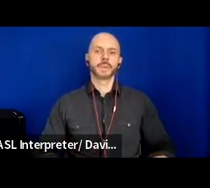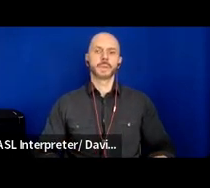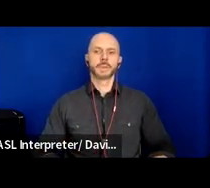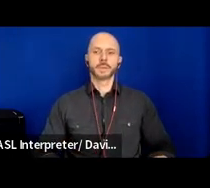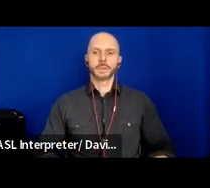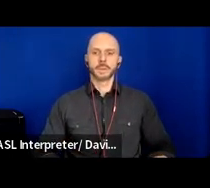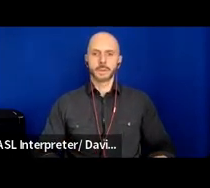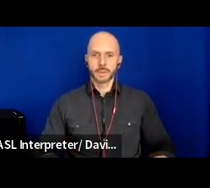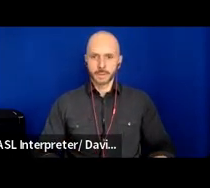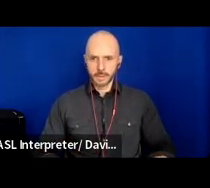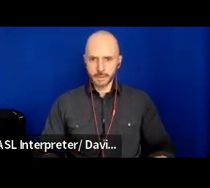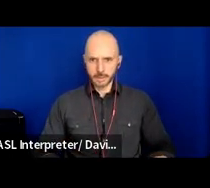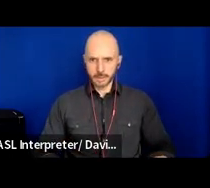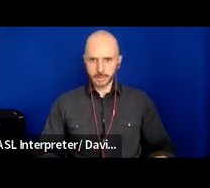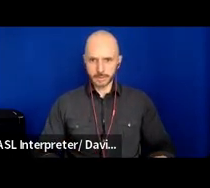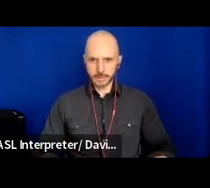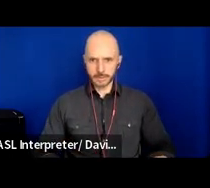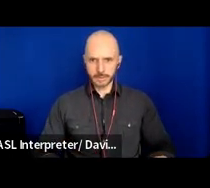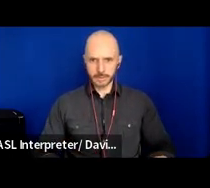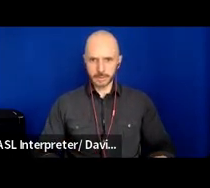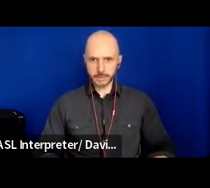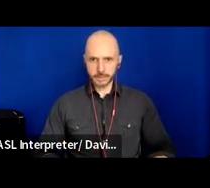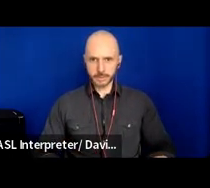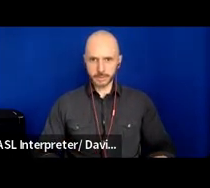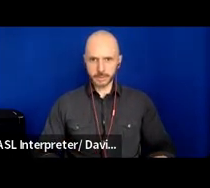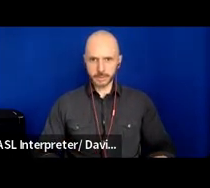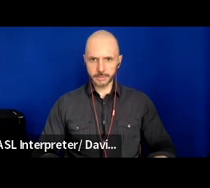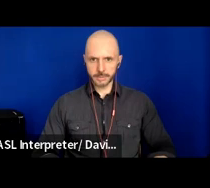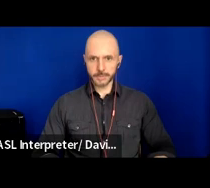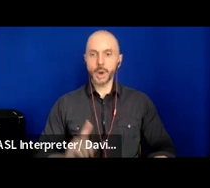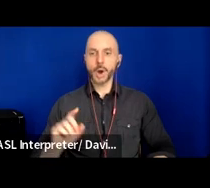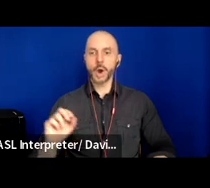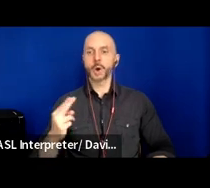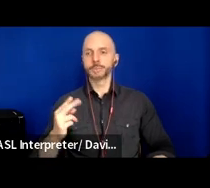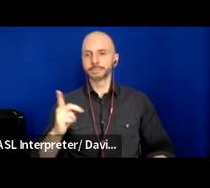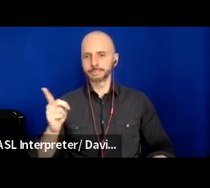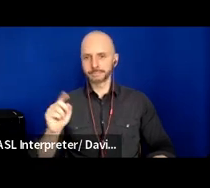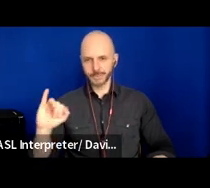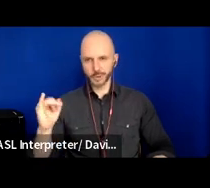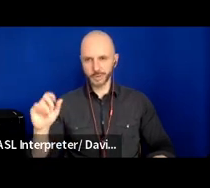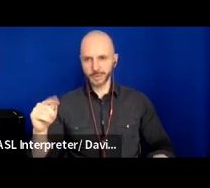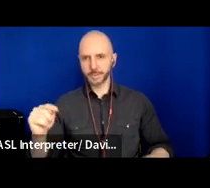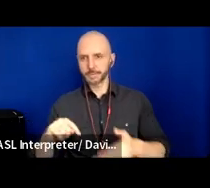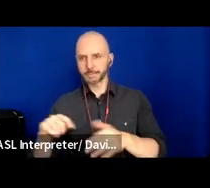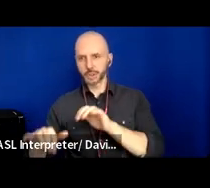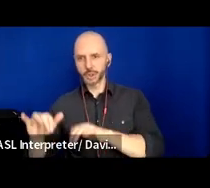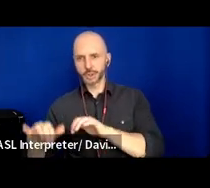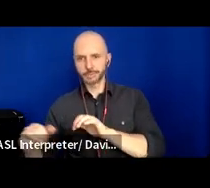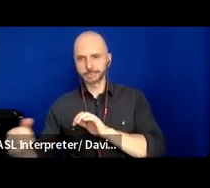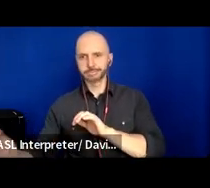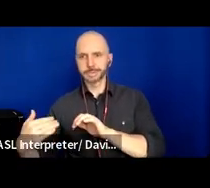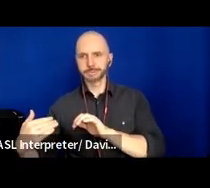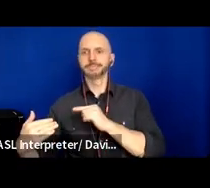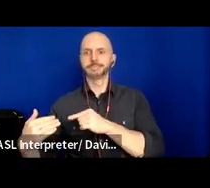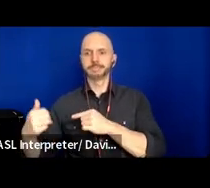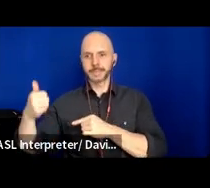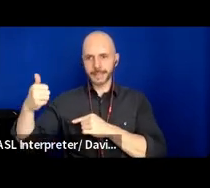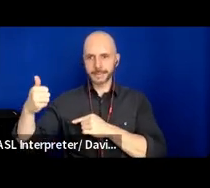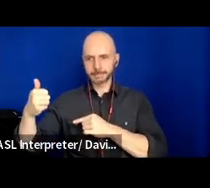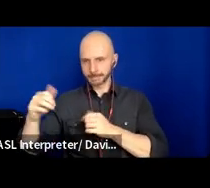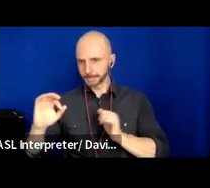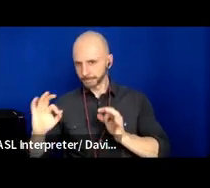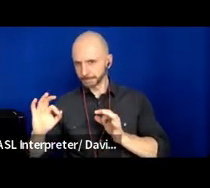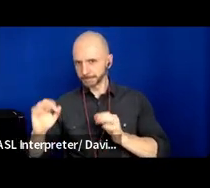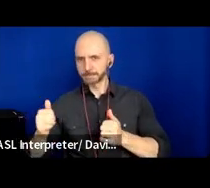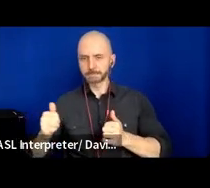Ah, okay. Hear you, Joseph. So yes, and this is one of the things when I do trainings, generally, I do have members who are like,